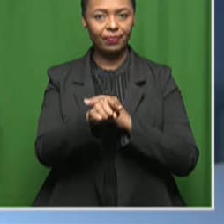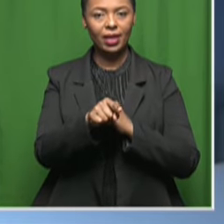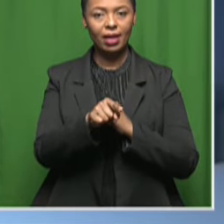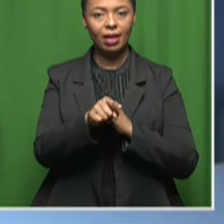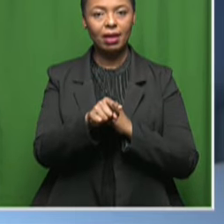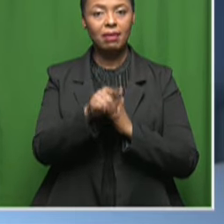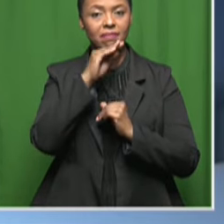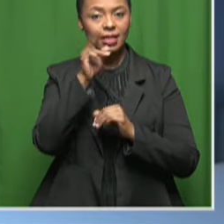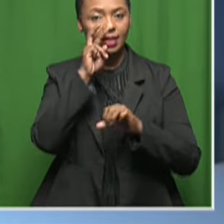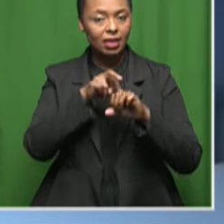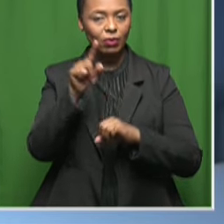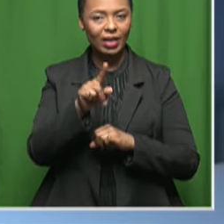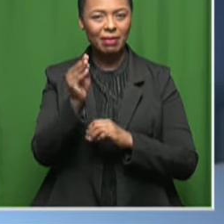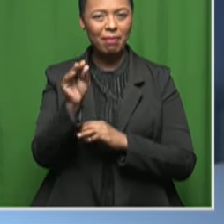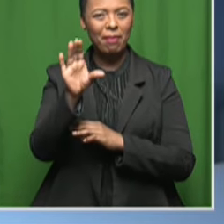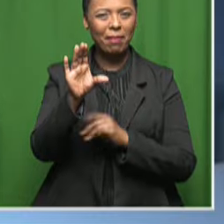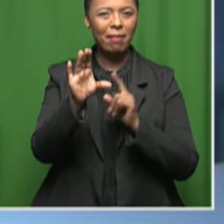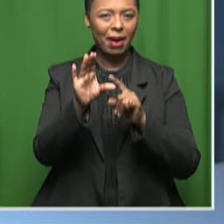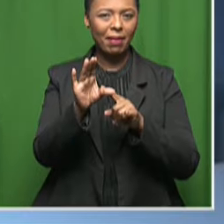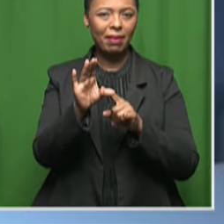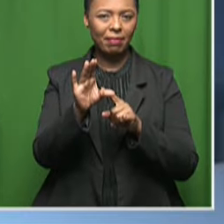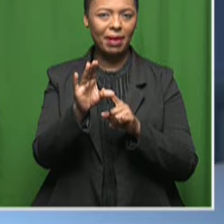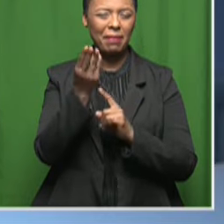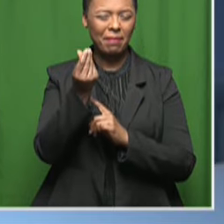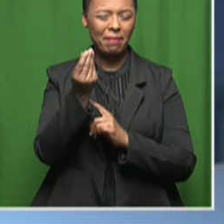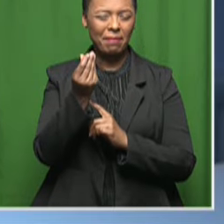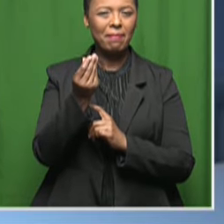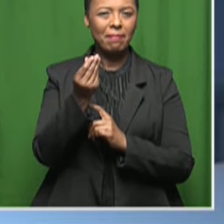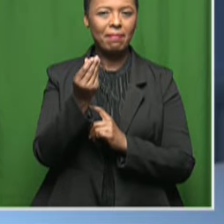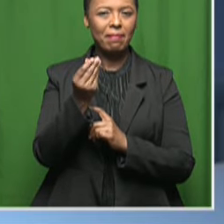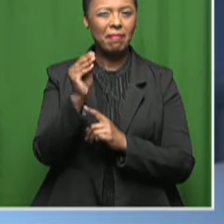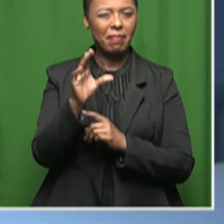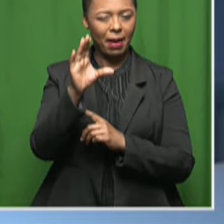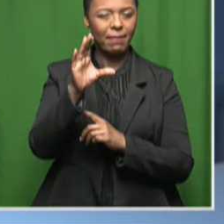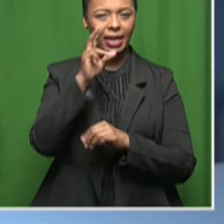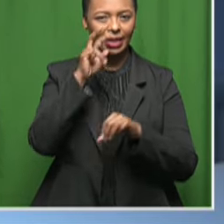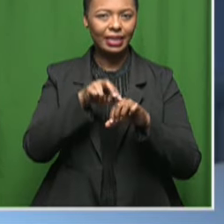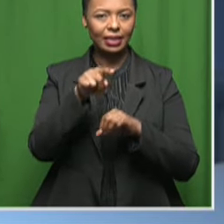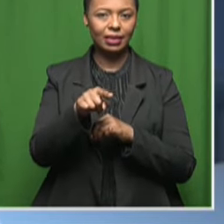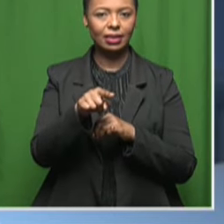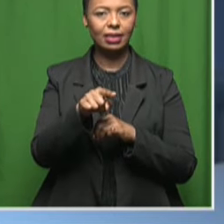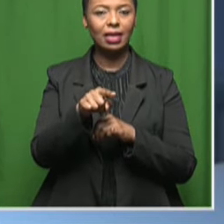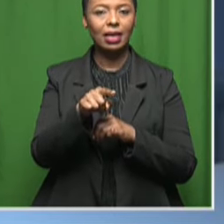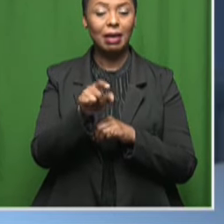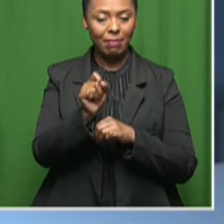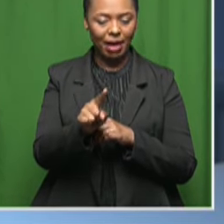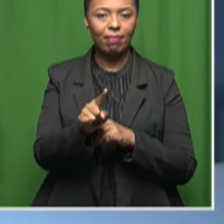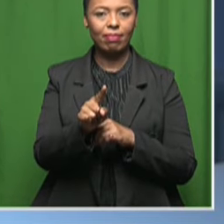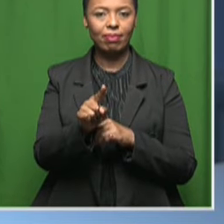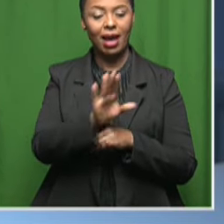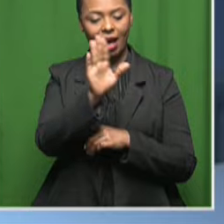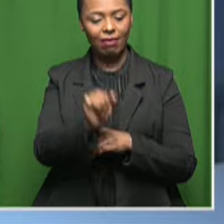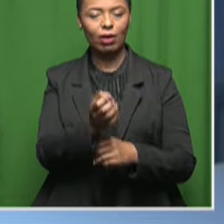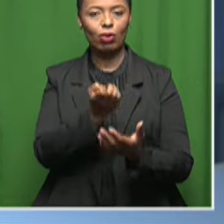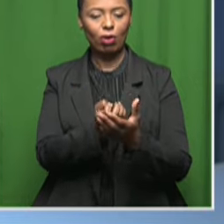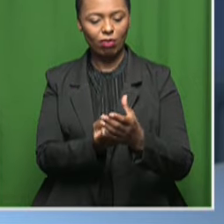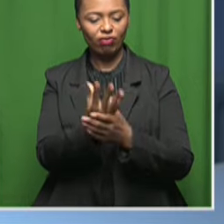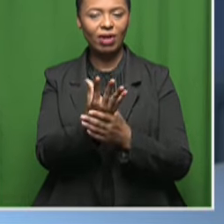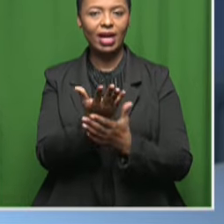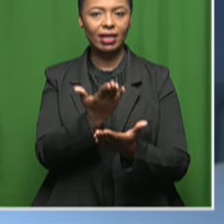capital to grow the African economy, and we've been working through our South